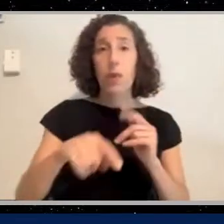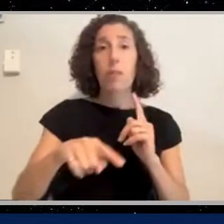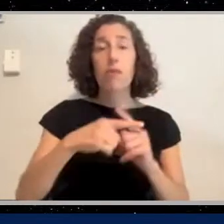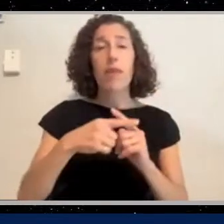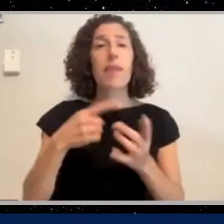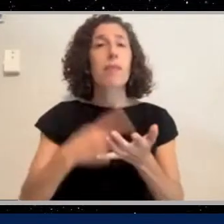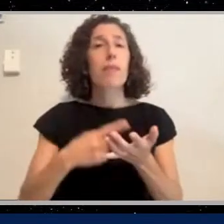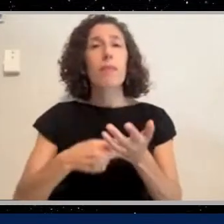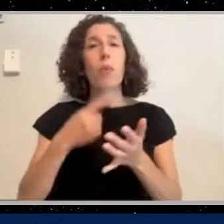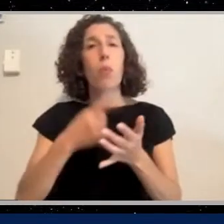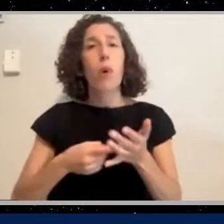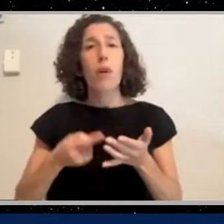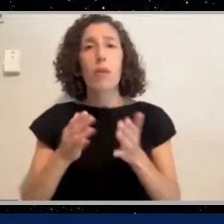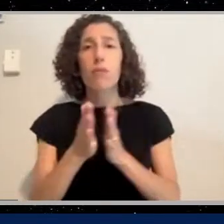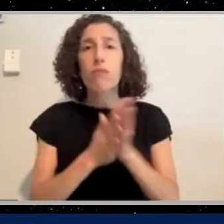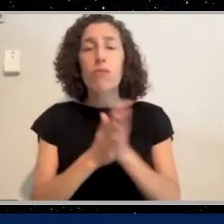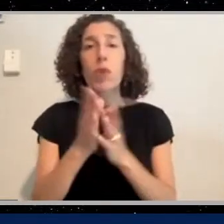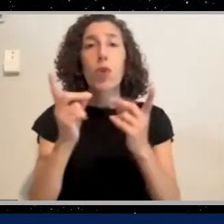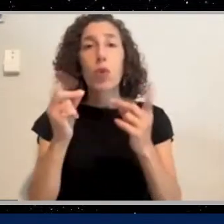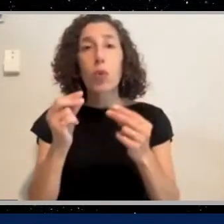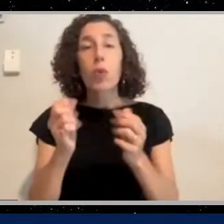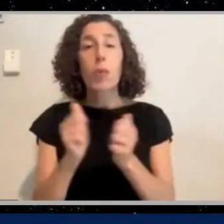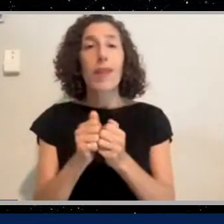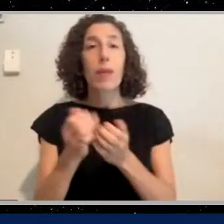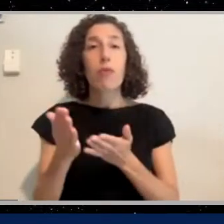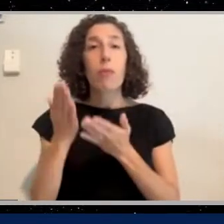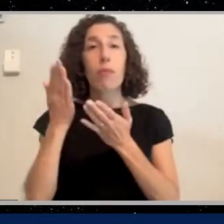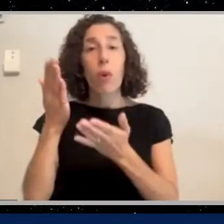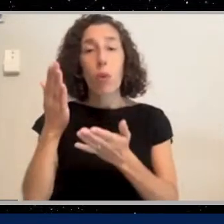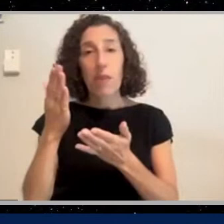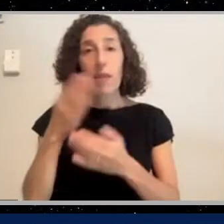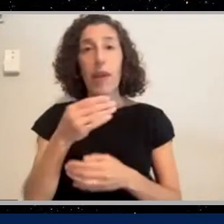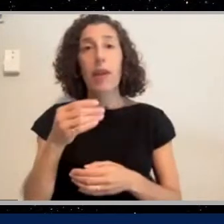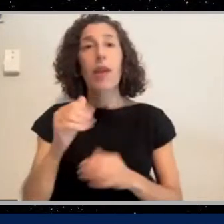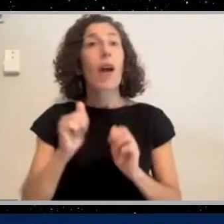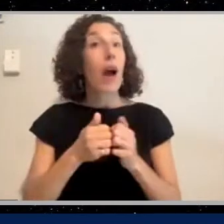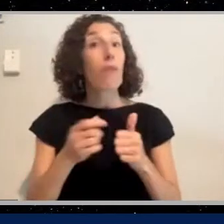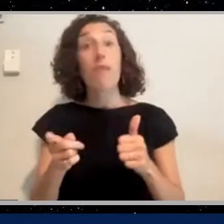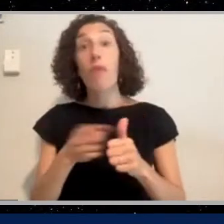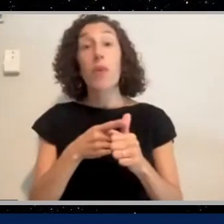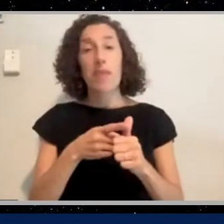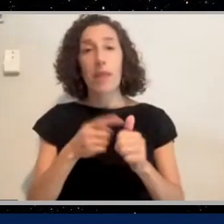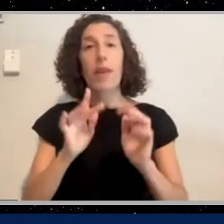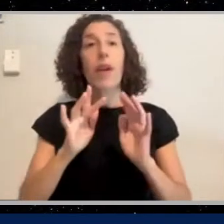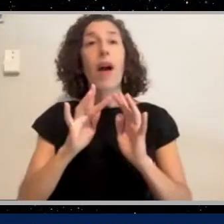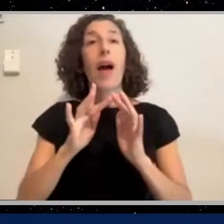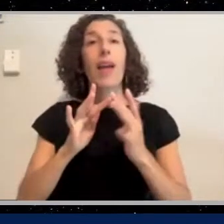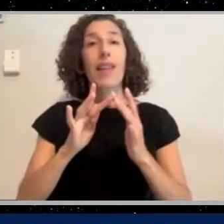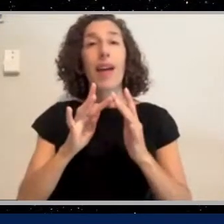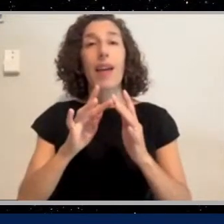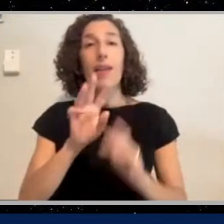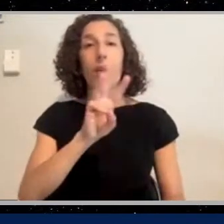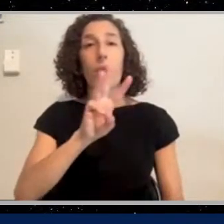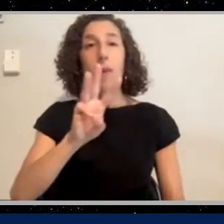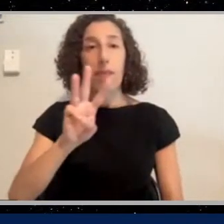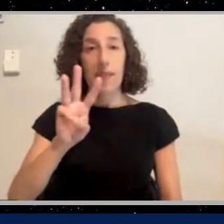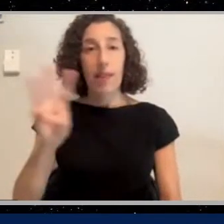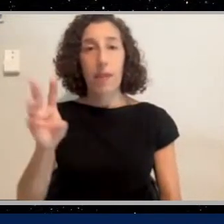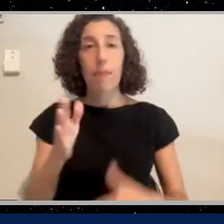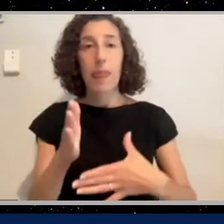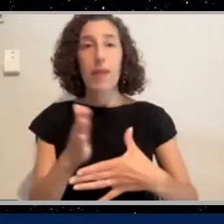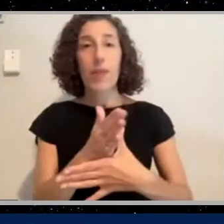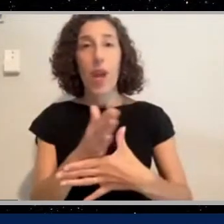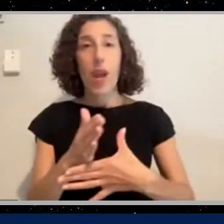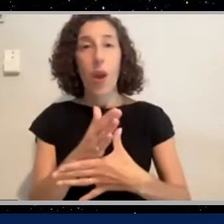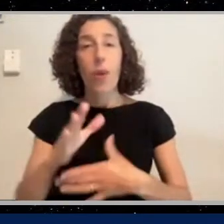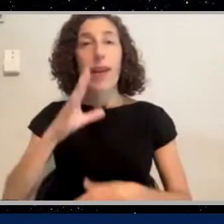initial application online with, sharing your experiences and things you like to bring, as